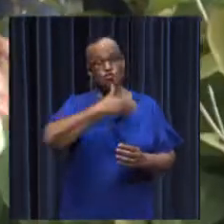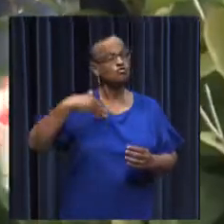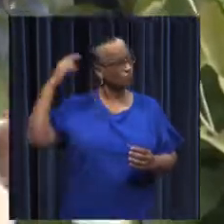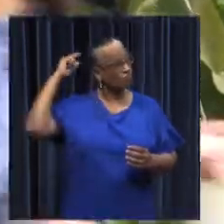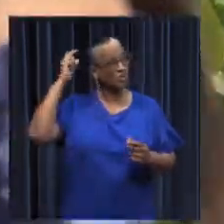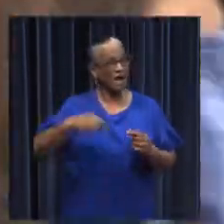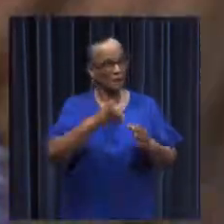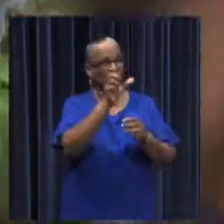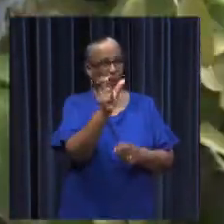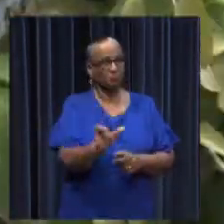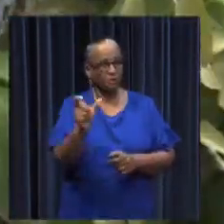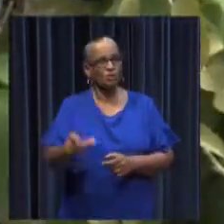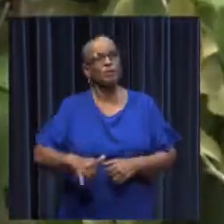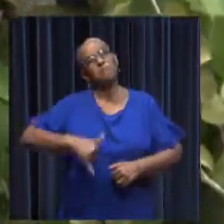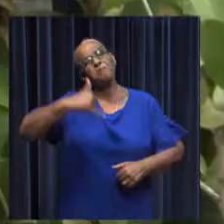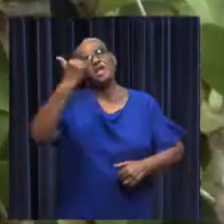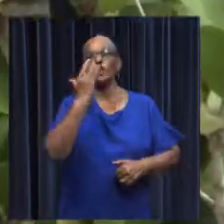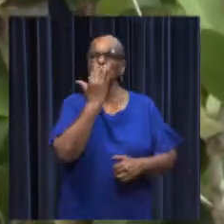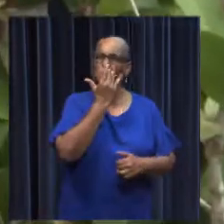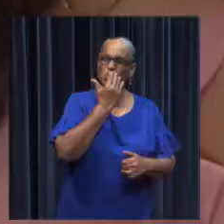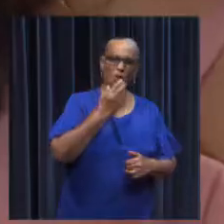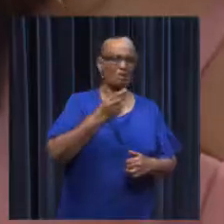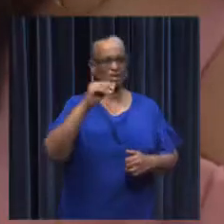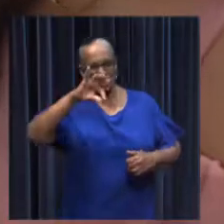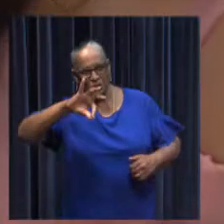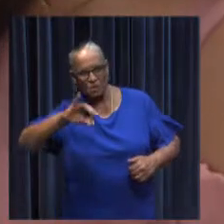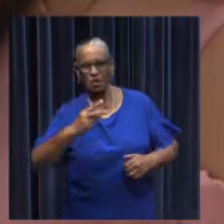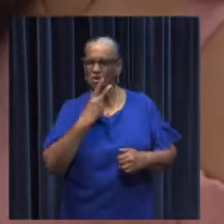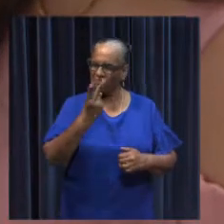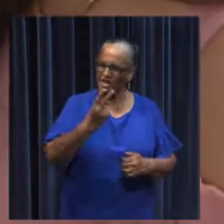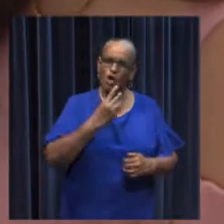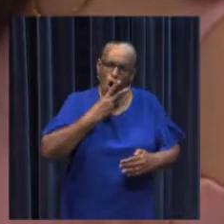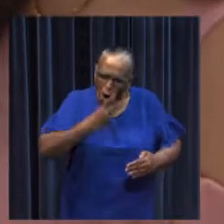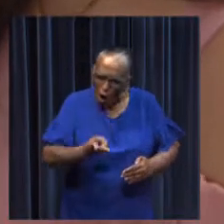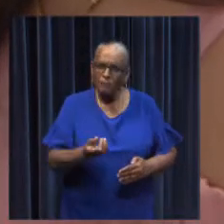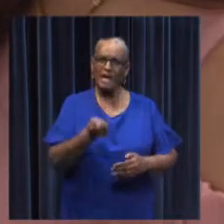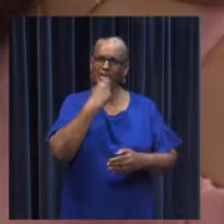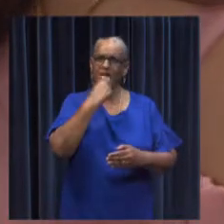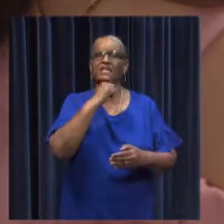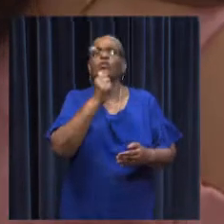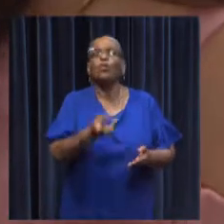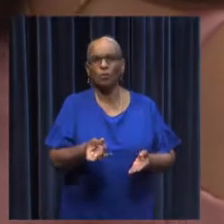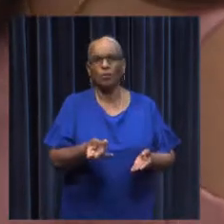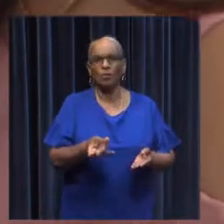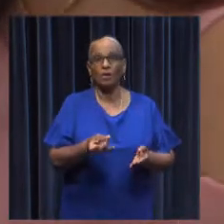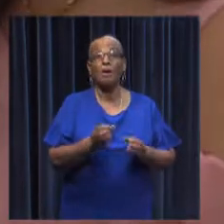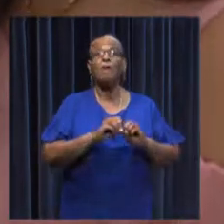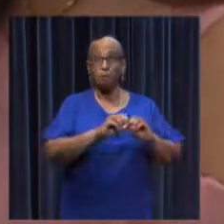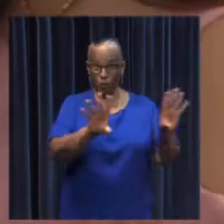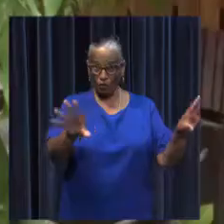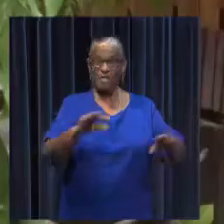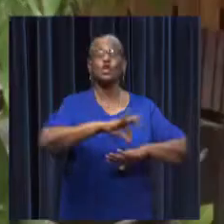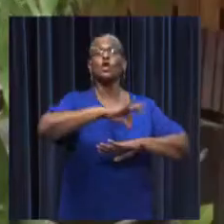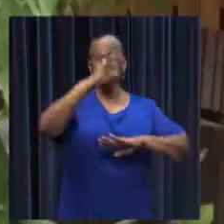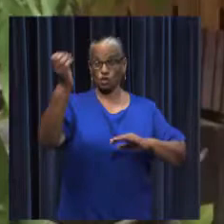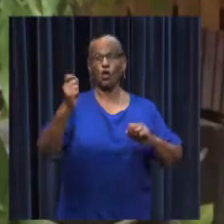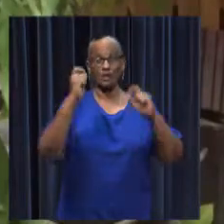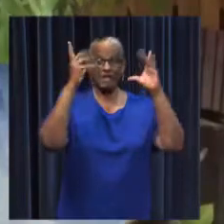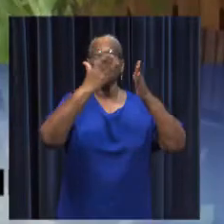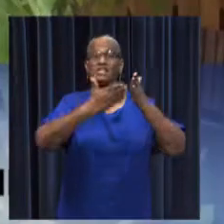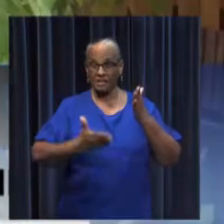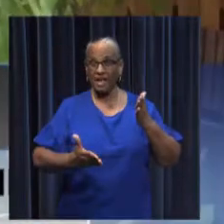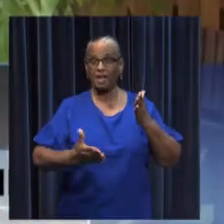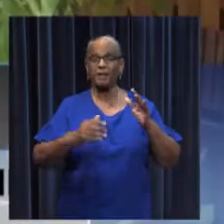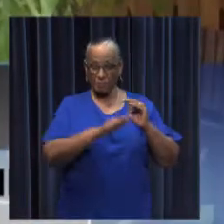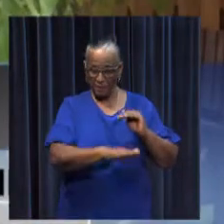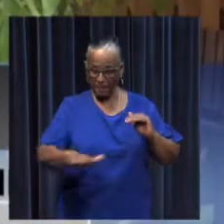of Health. Surinamese should pay more attention to the amounts of sugar, salt, and fat they consume daily. The awareness of a